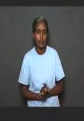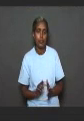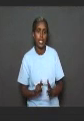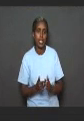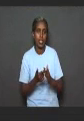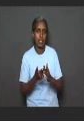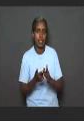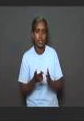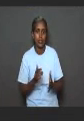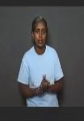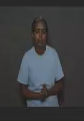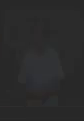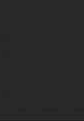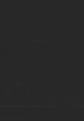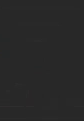Begin.